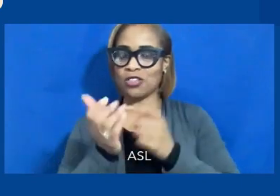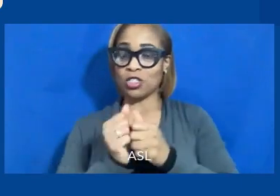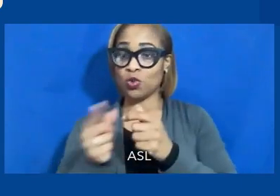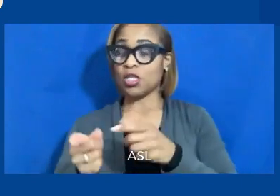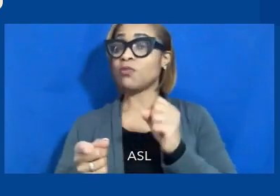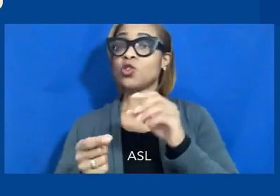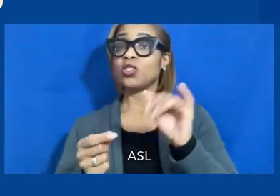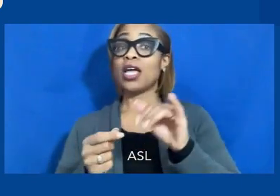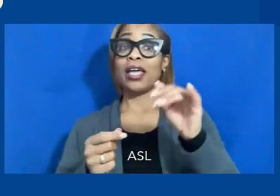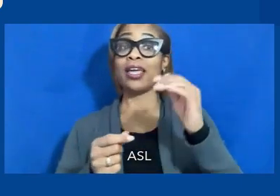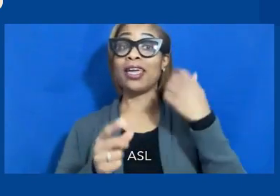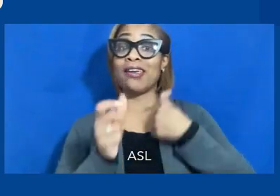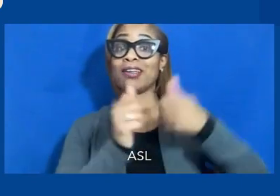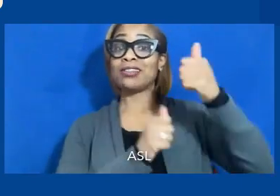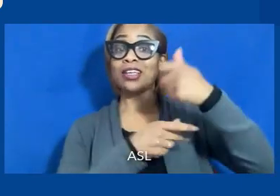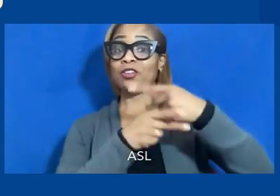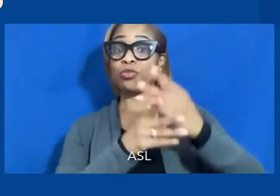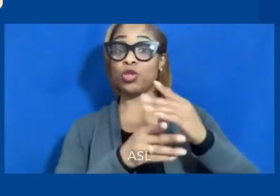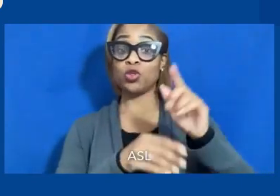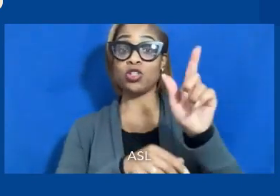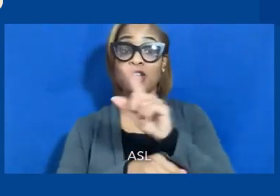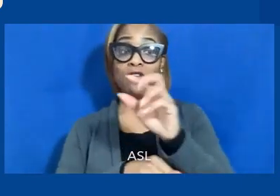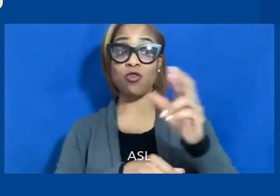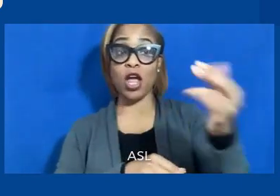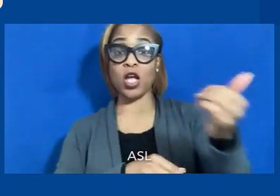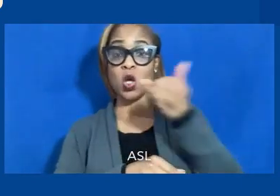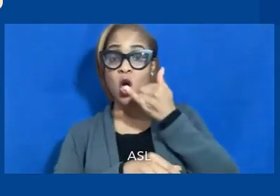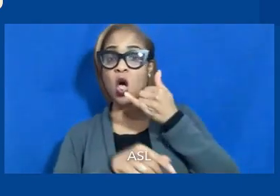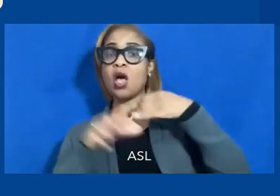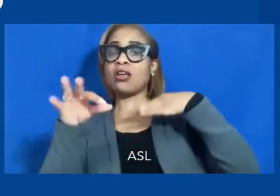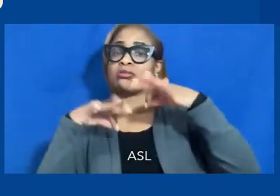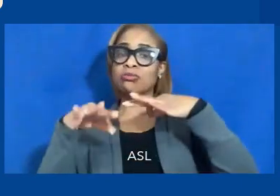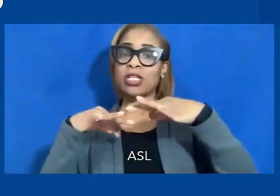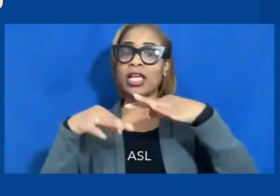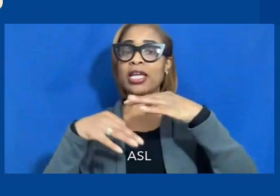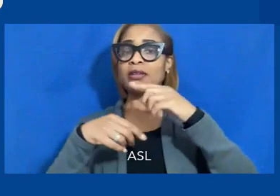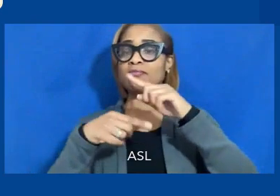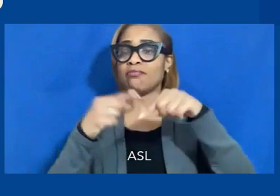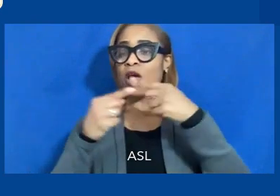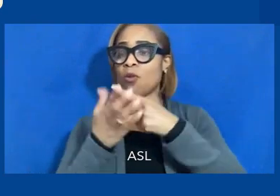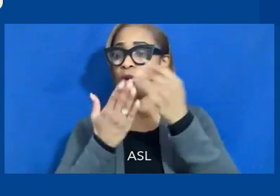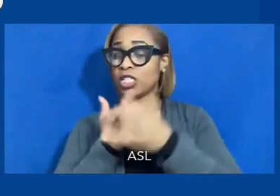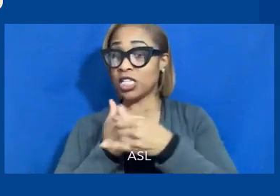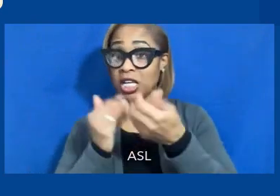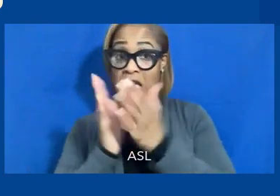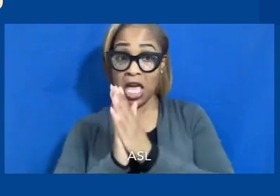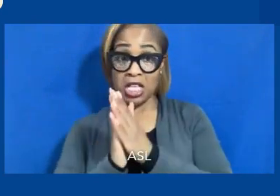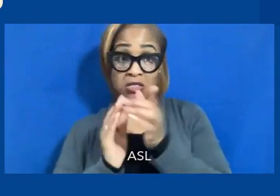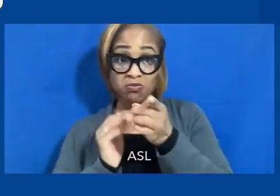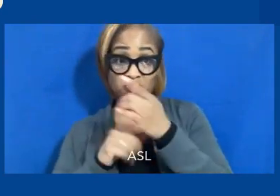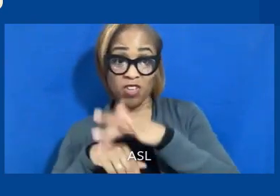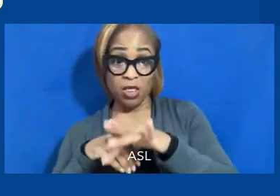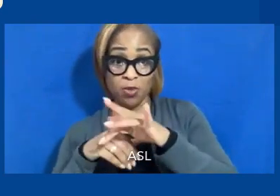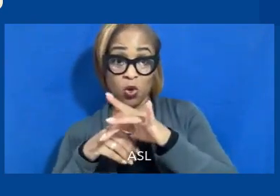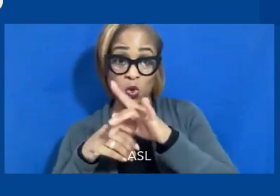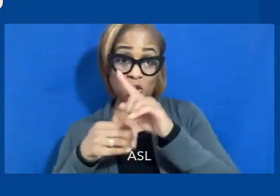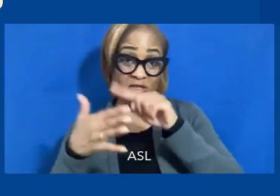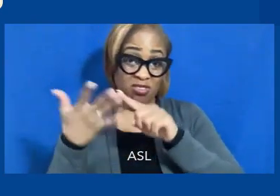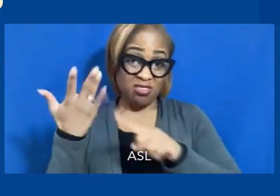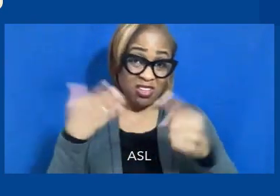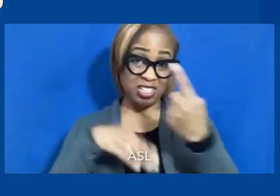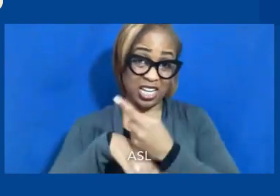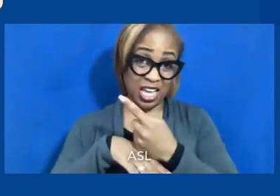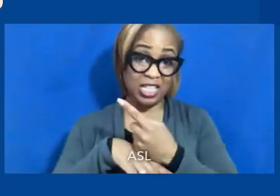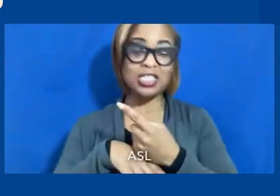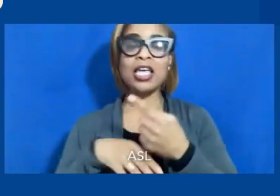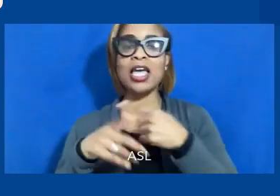executive producer at Left Right, they tell you about the project, they ask if you're available on particular days, and then you can turn around and say, you have to